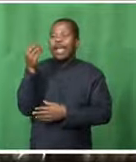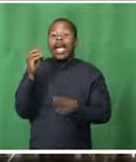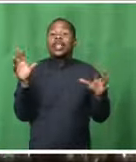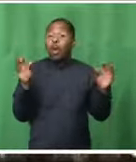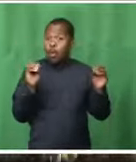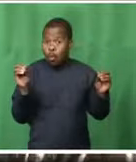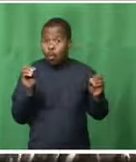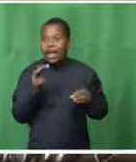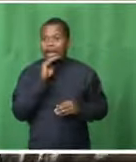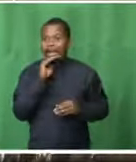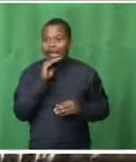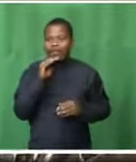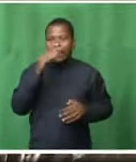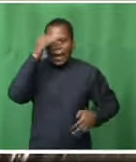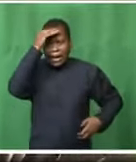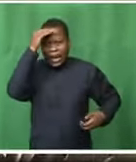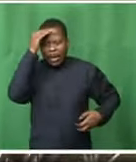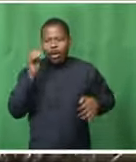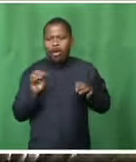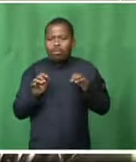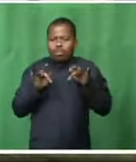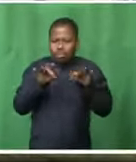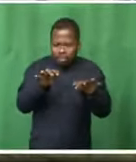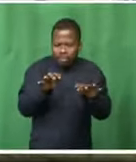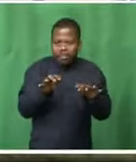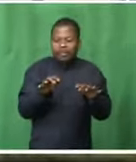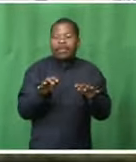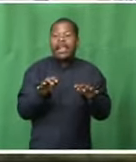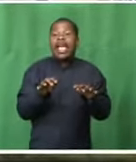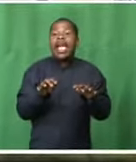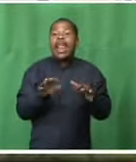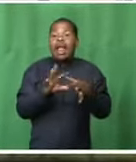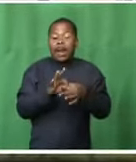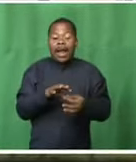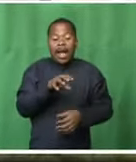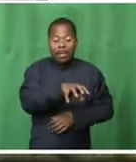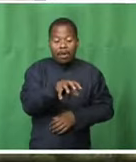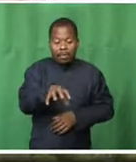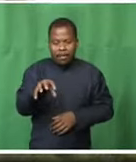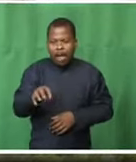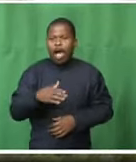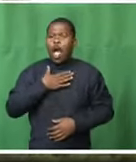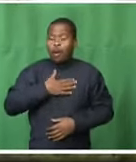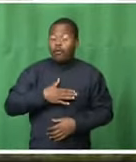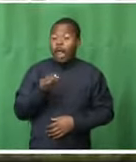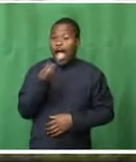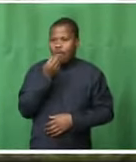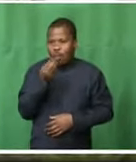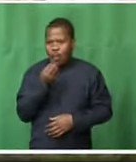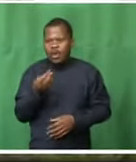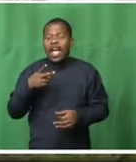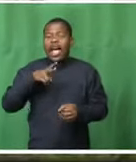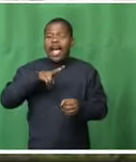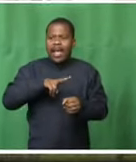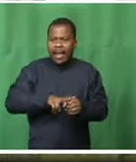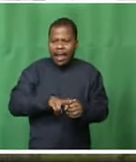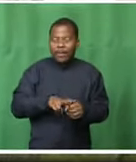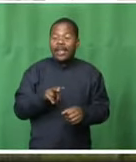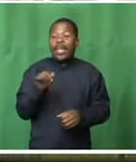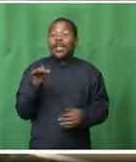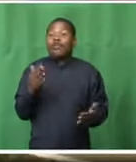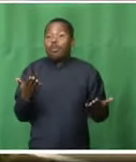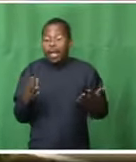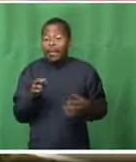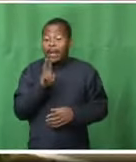they opt to come to the neighborhood tito zama kuthola kudla khona. So nje tinatawubona la